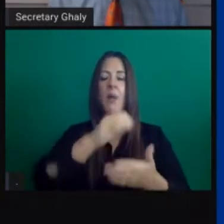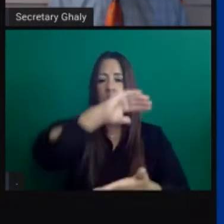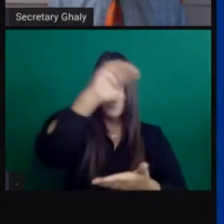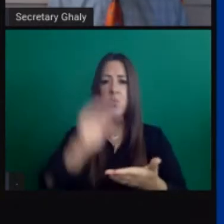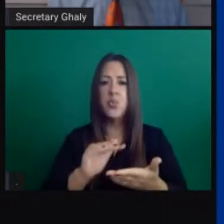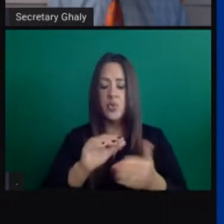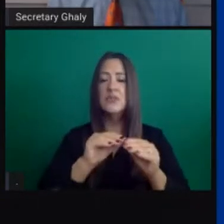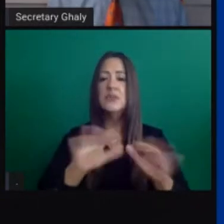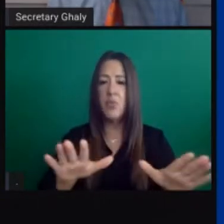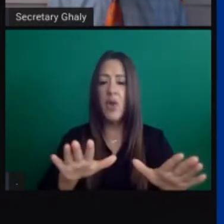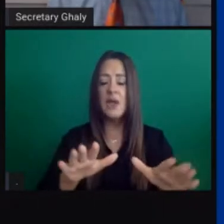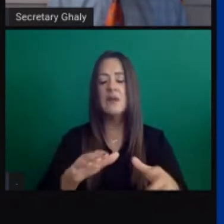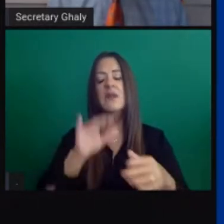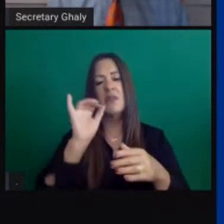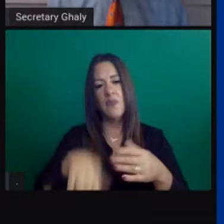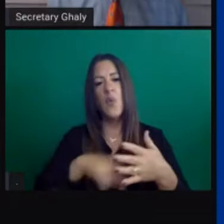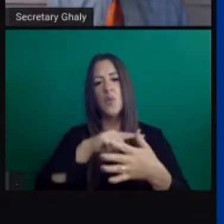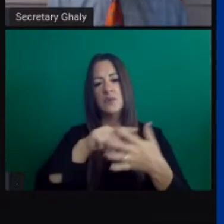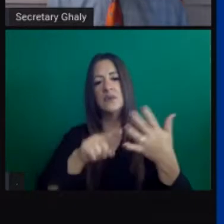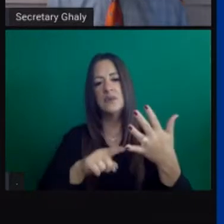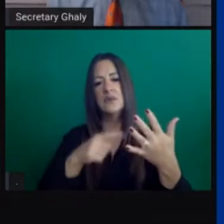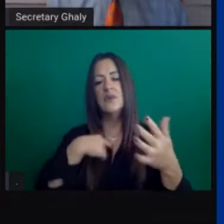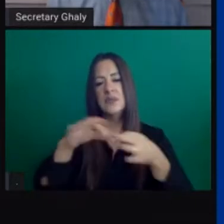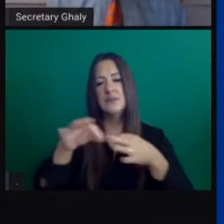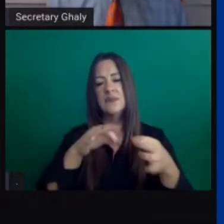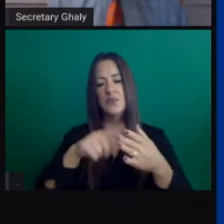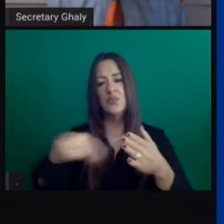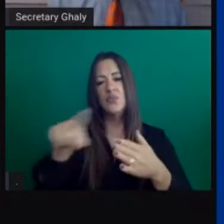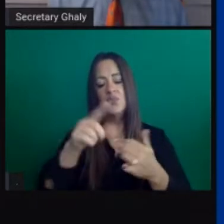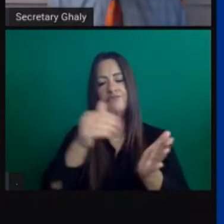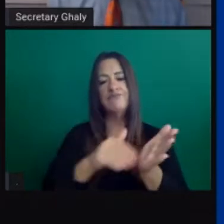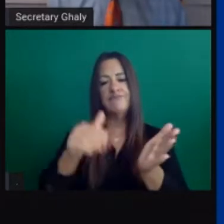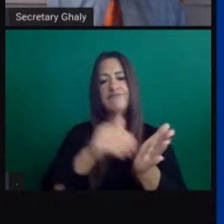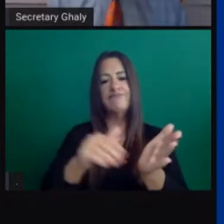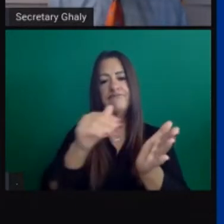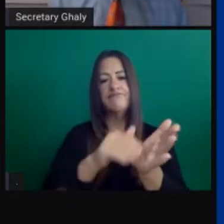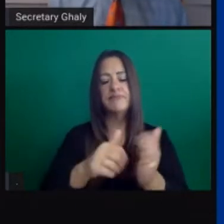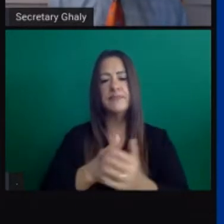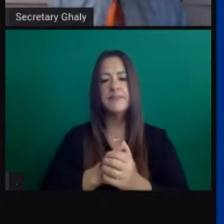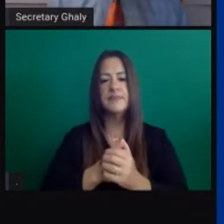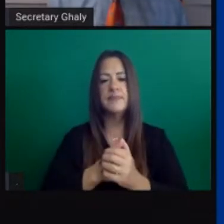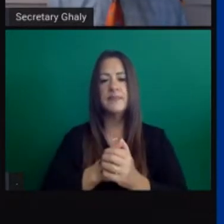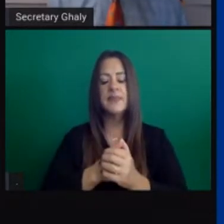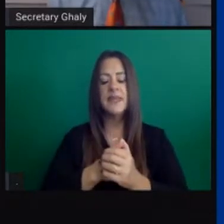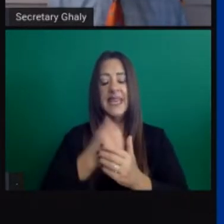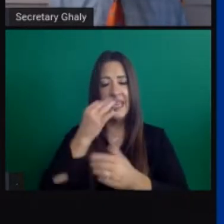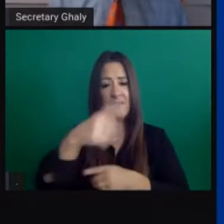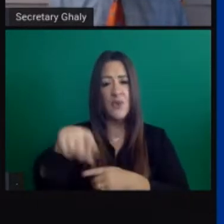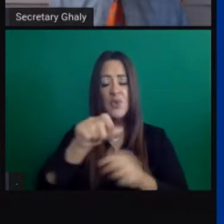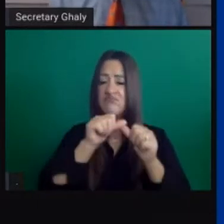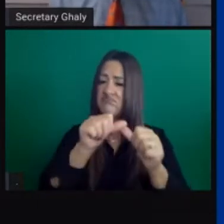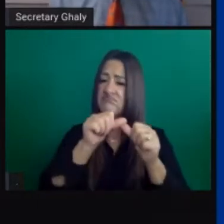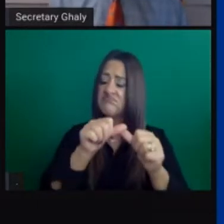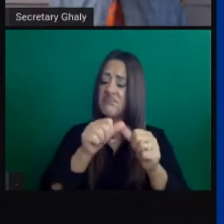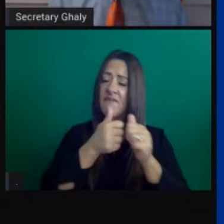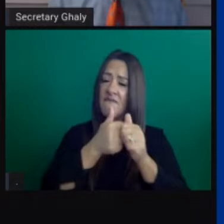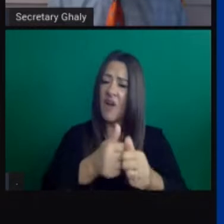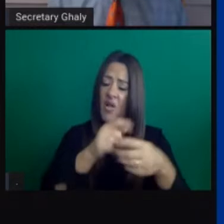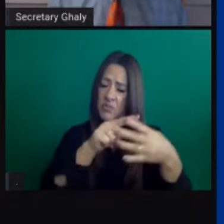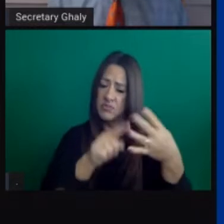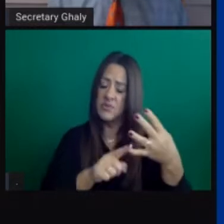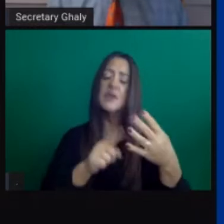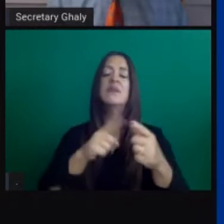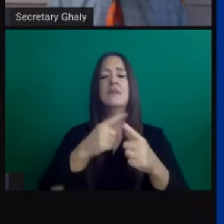even farther, so that we can begin to see some of the activities and actions that I know we're all looking forward